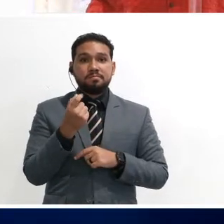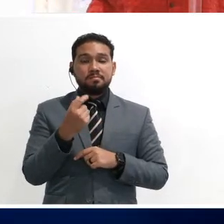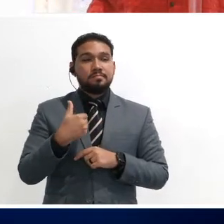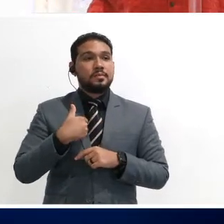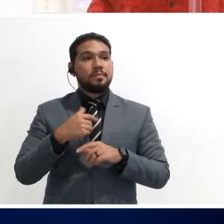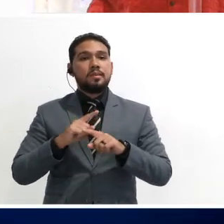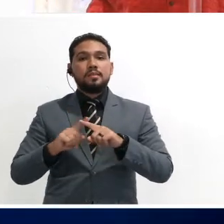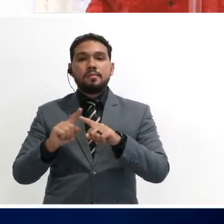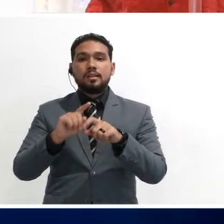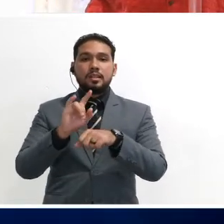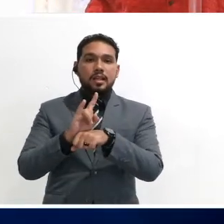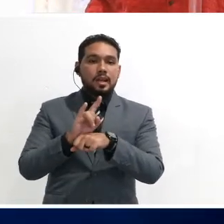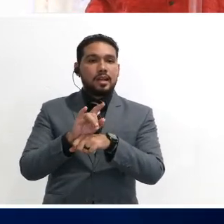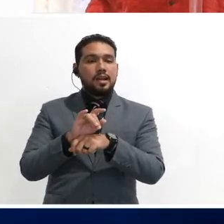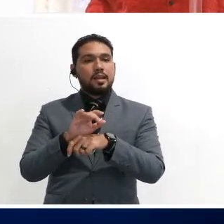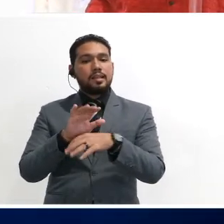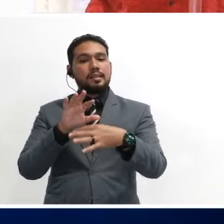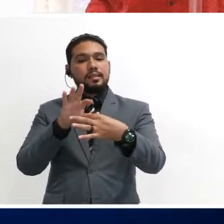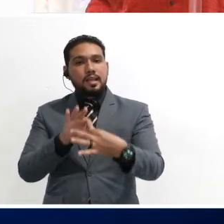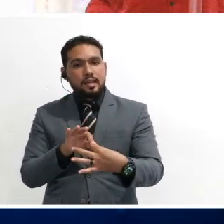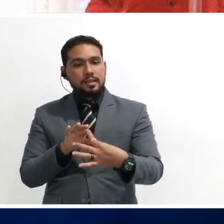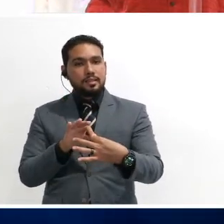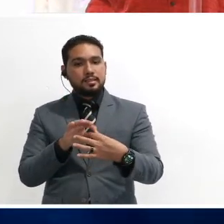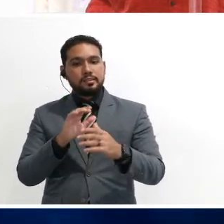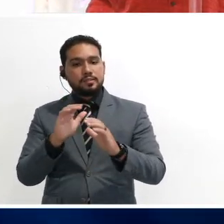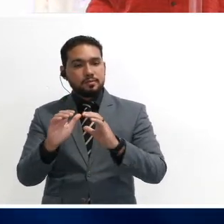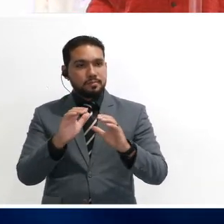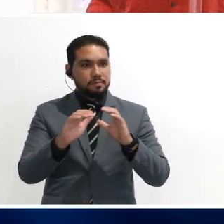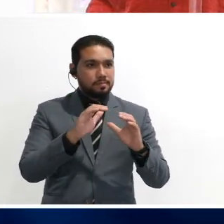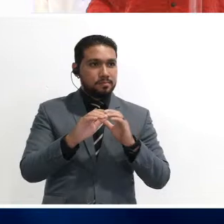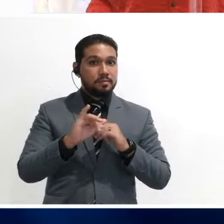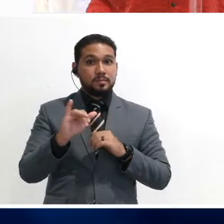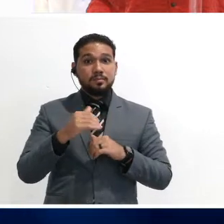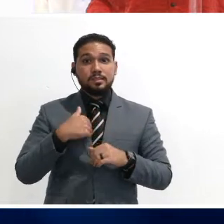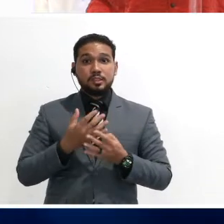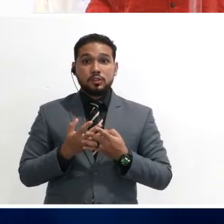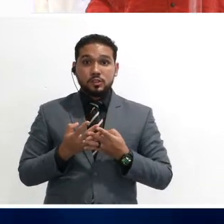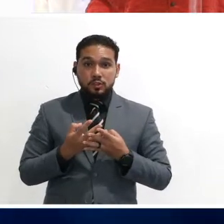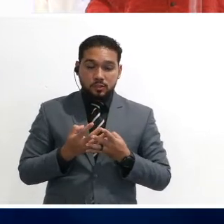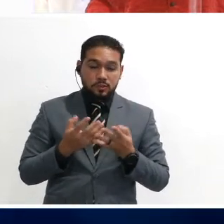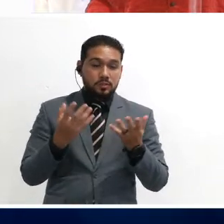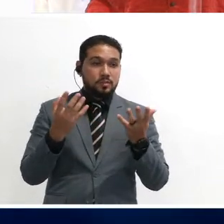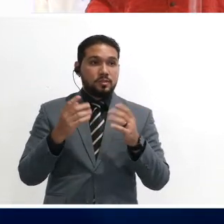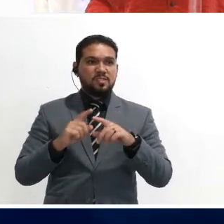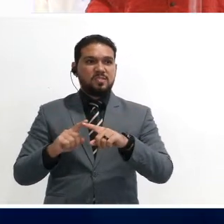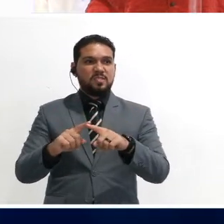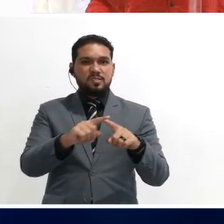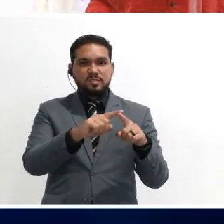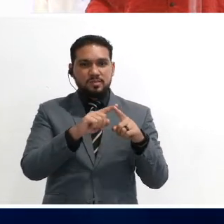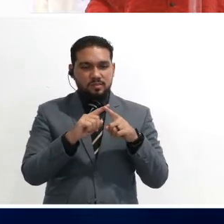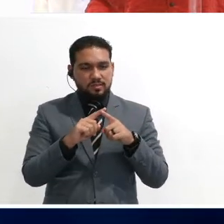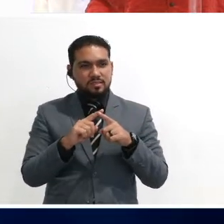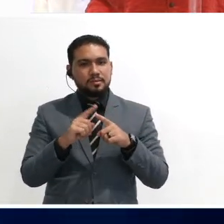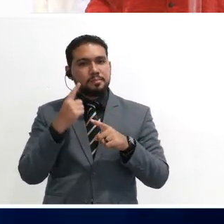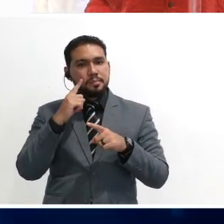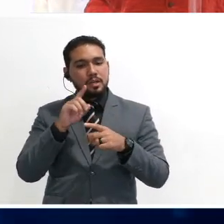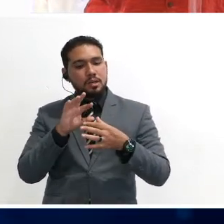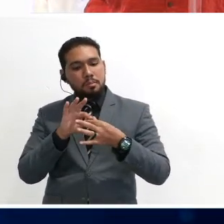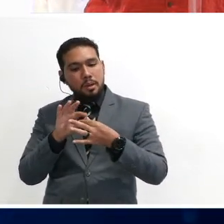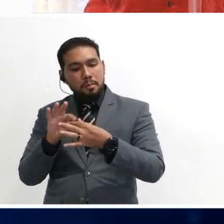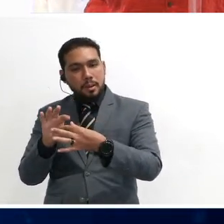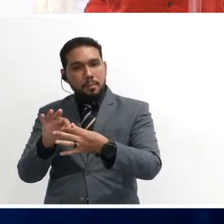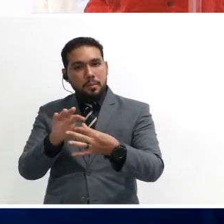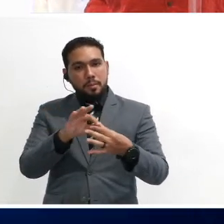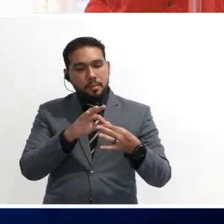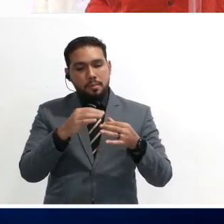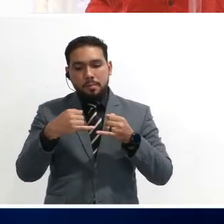package, but you can have filters or duplexers or switches and RF parts, connectors, flex cables. Here's